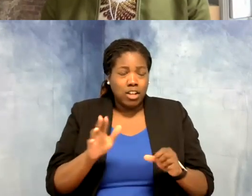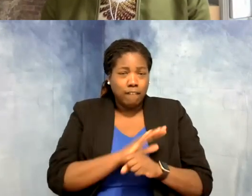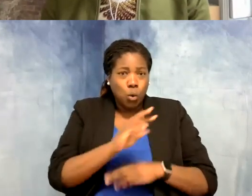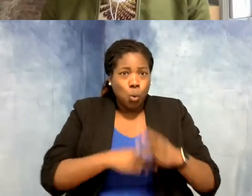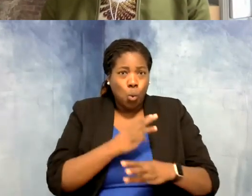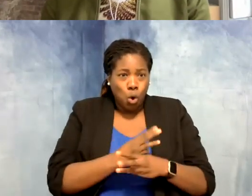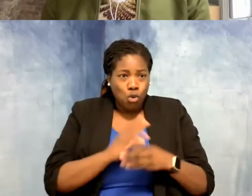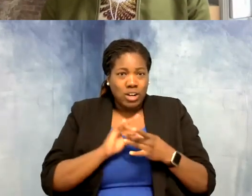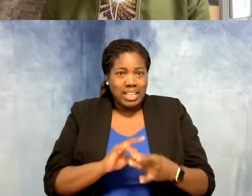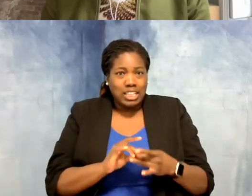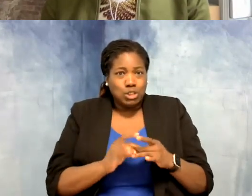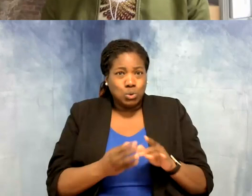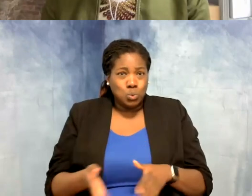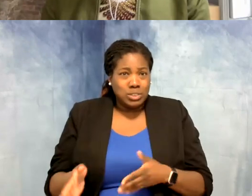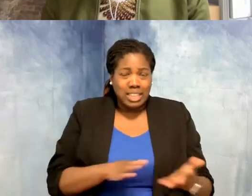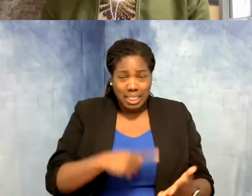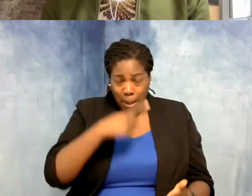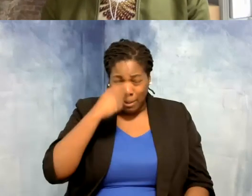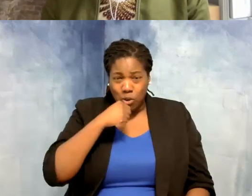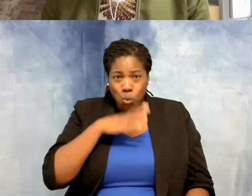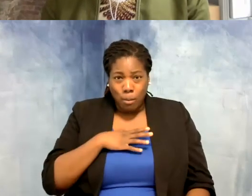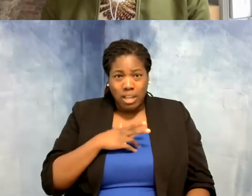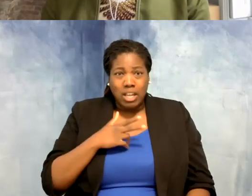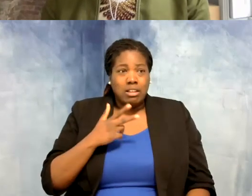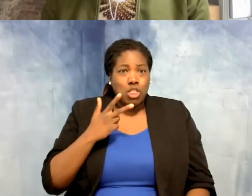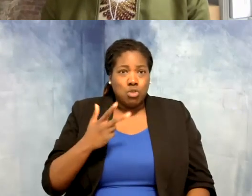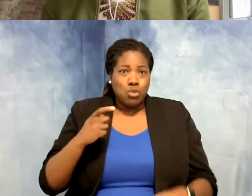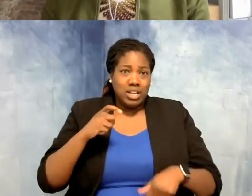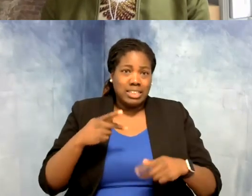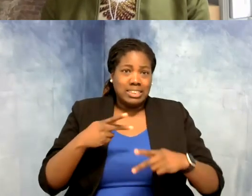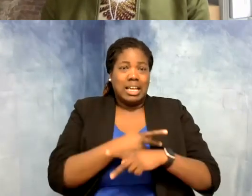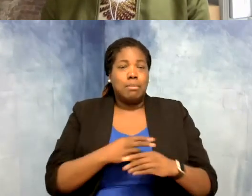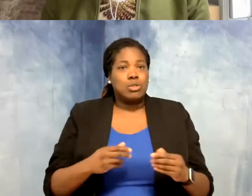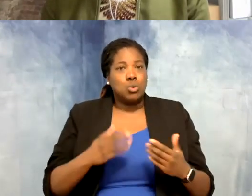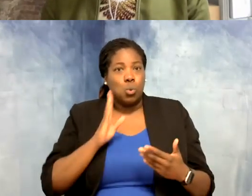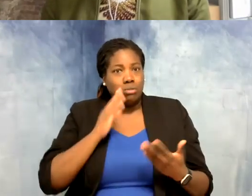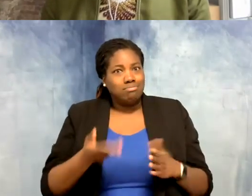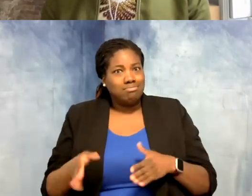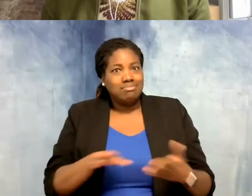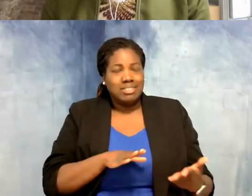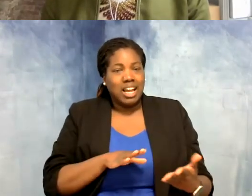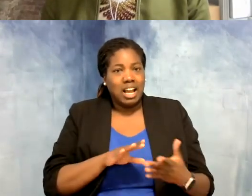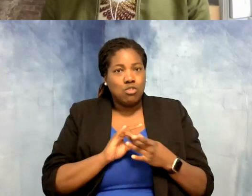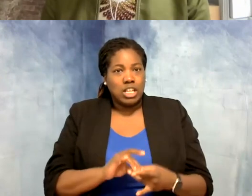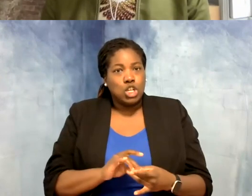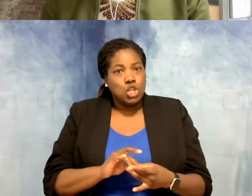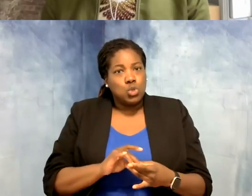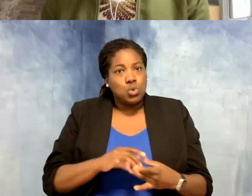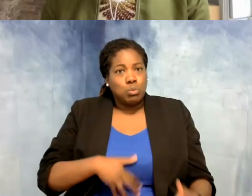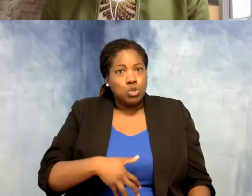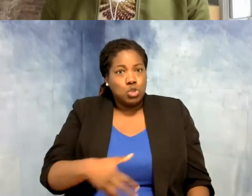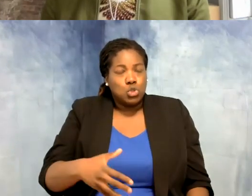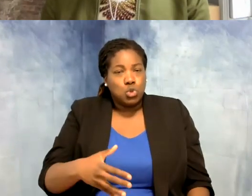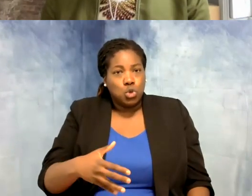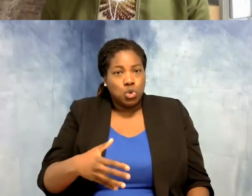mortality. And nationally, Black women are 3.5 times more likely to die due to maternal mortality than